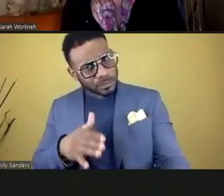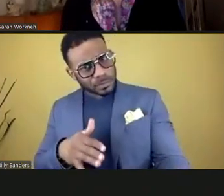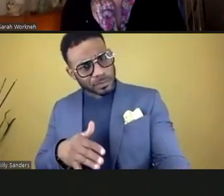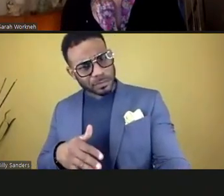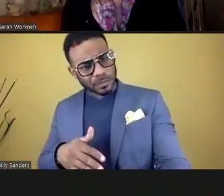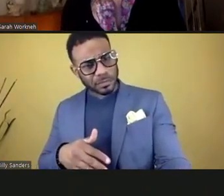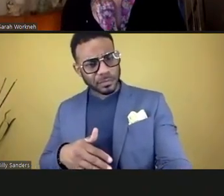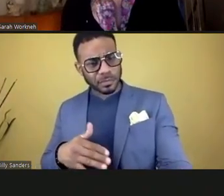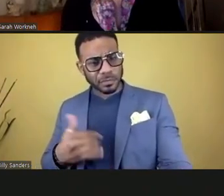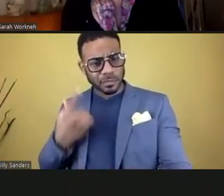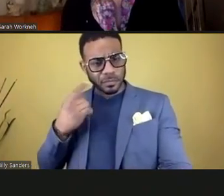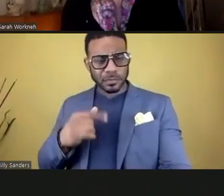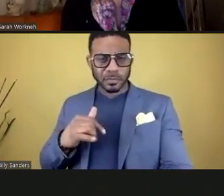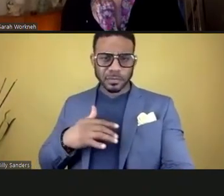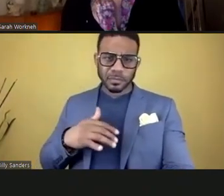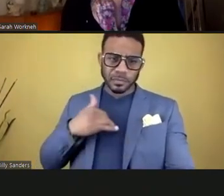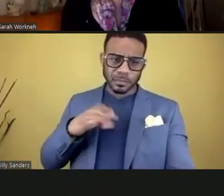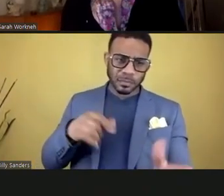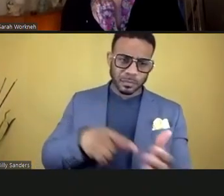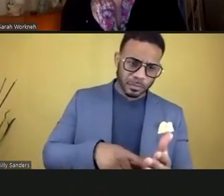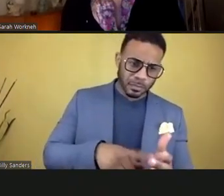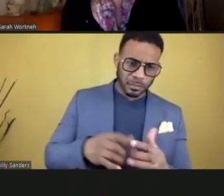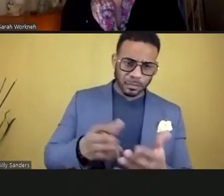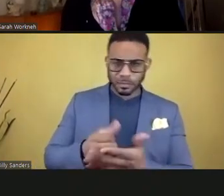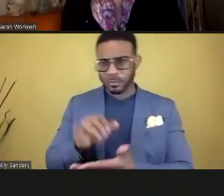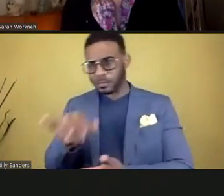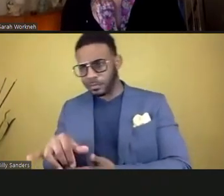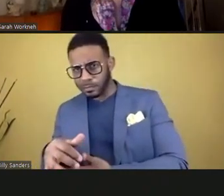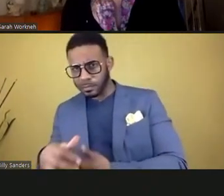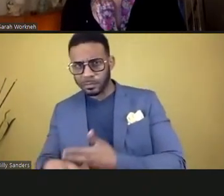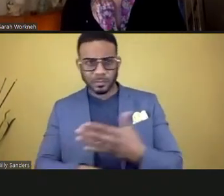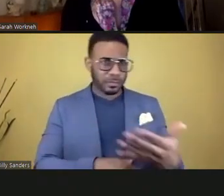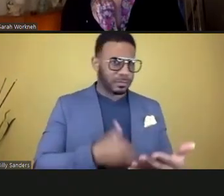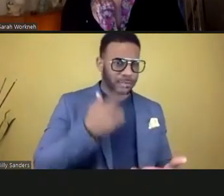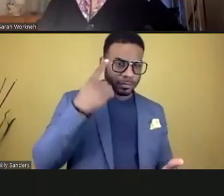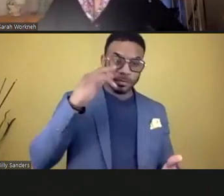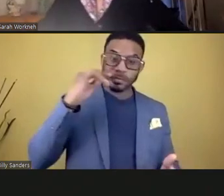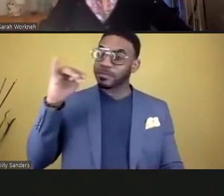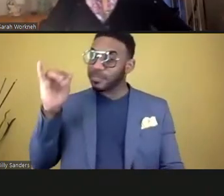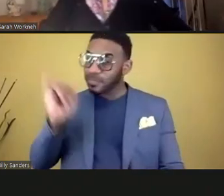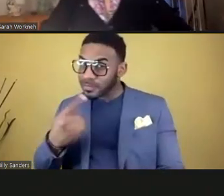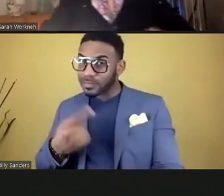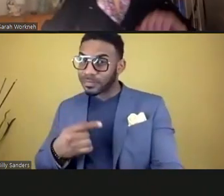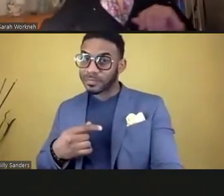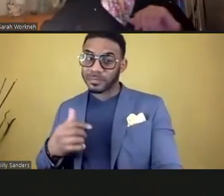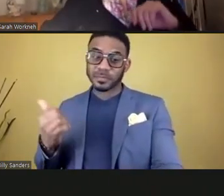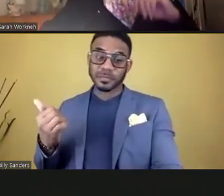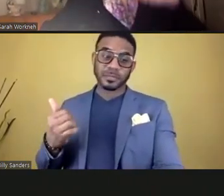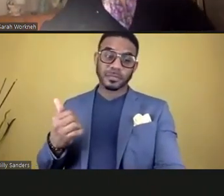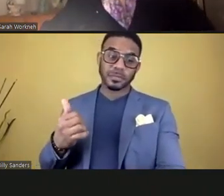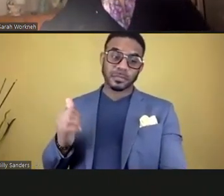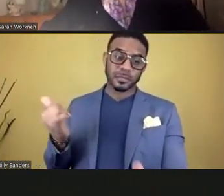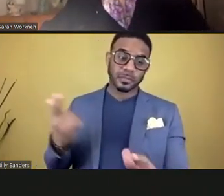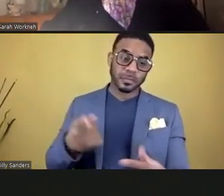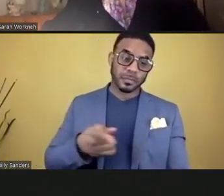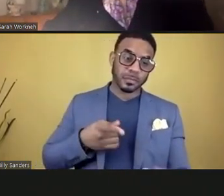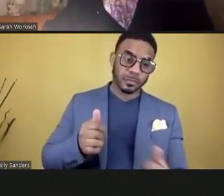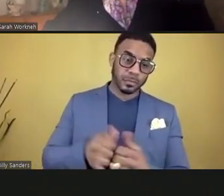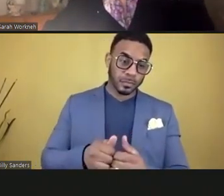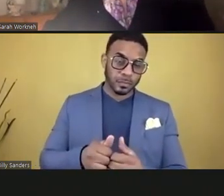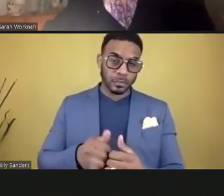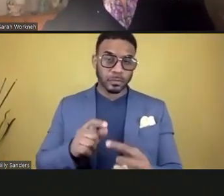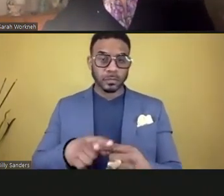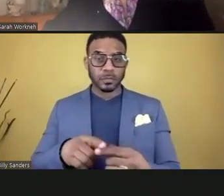know, go for? Or am I going to do this in order to get that? And I think that's what we're all really struggling with in order